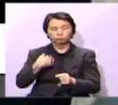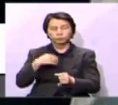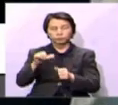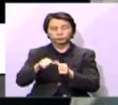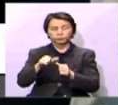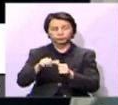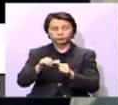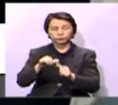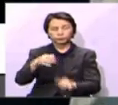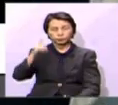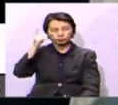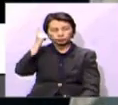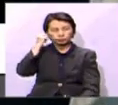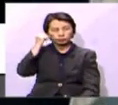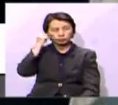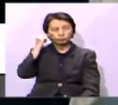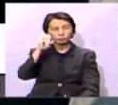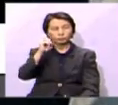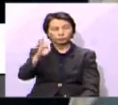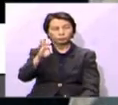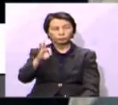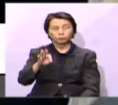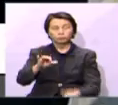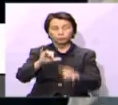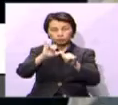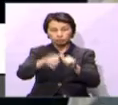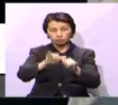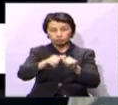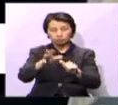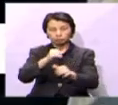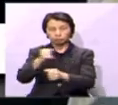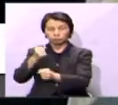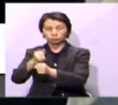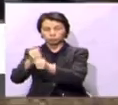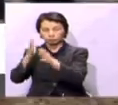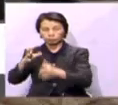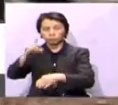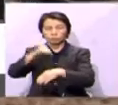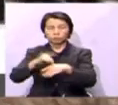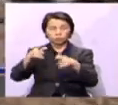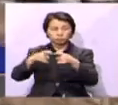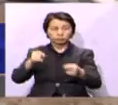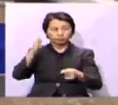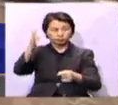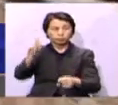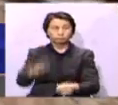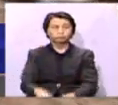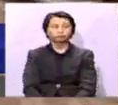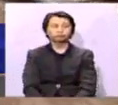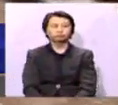know-how of the engineers and operators in Japan.